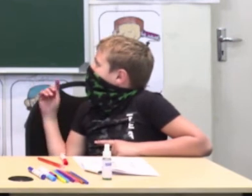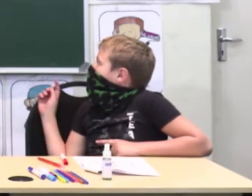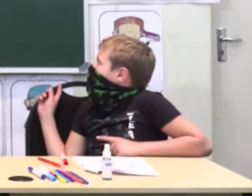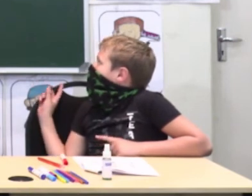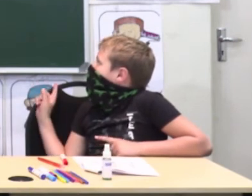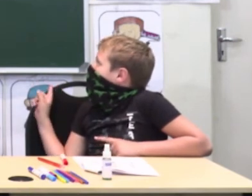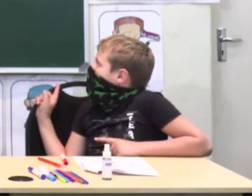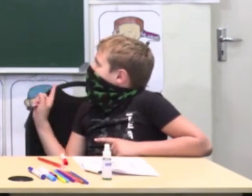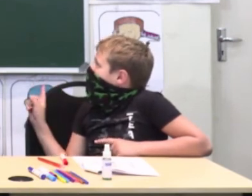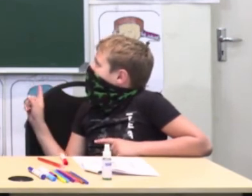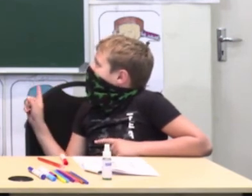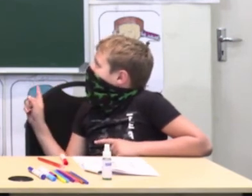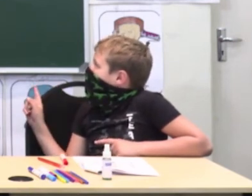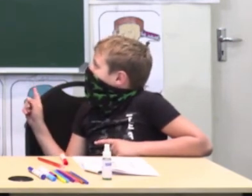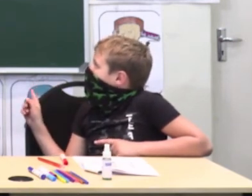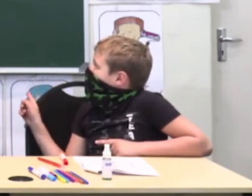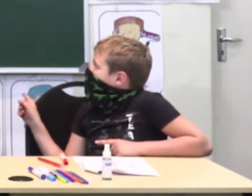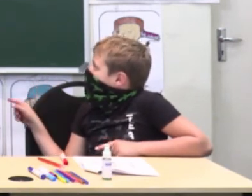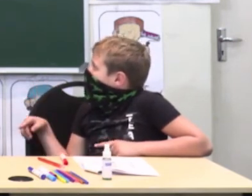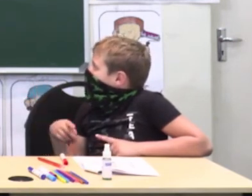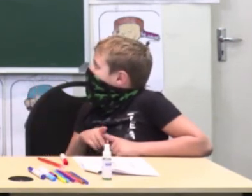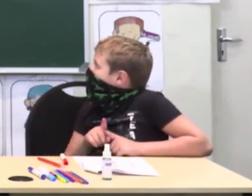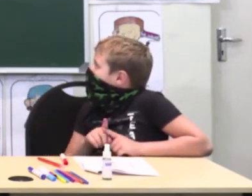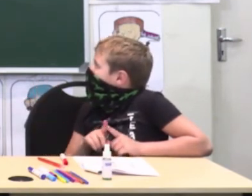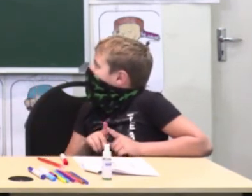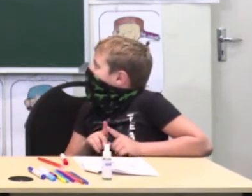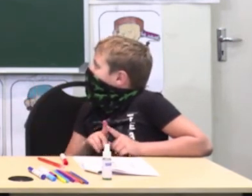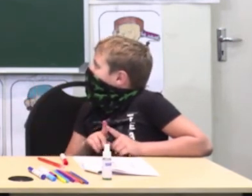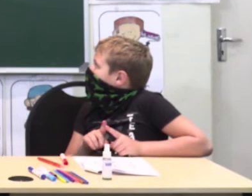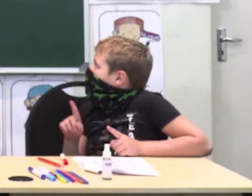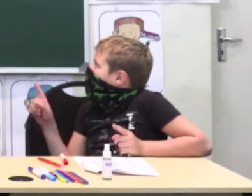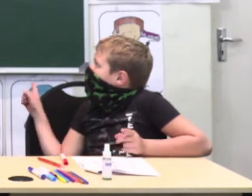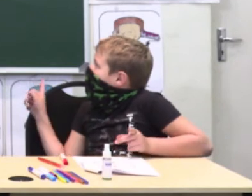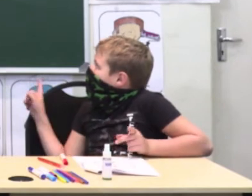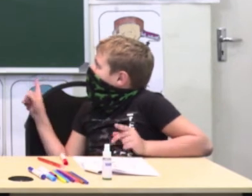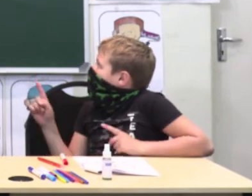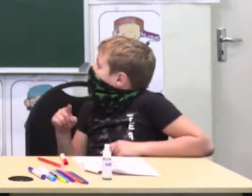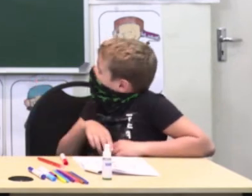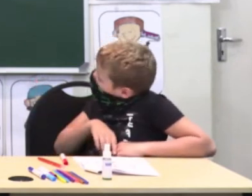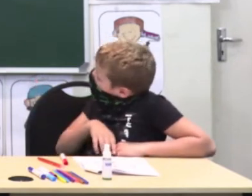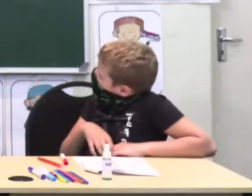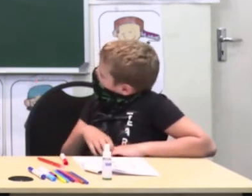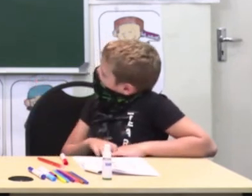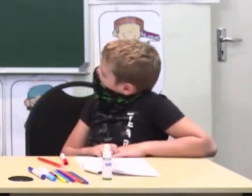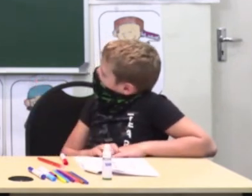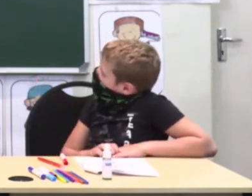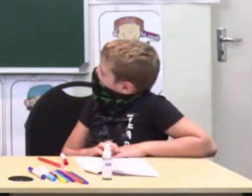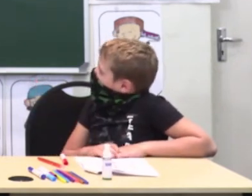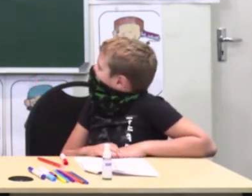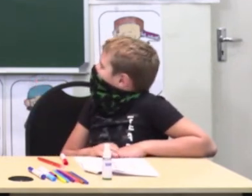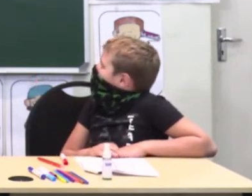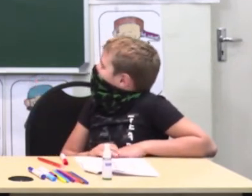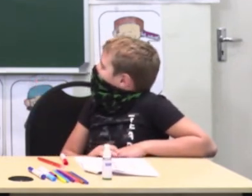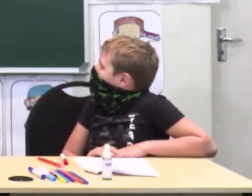sound, second index finger on the second one, move inwards and separate the two